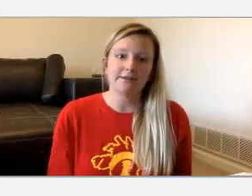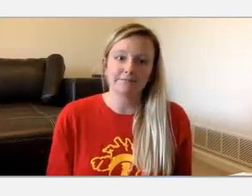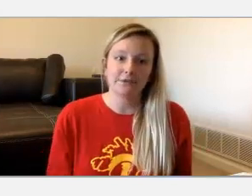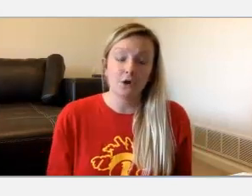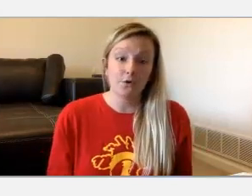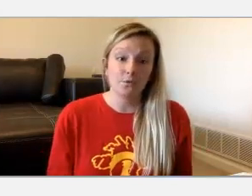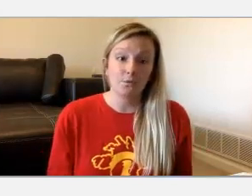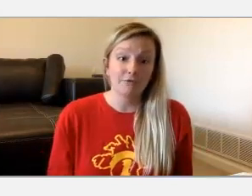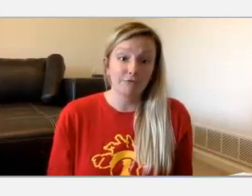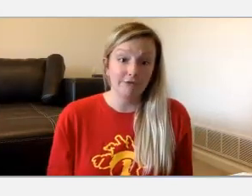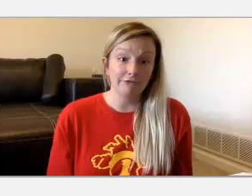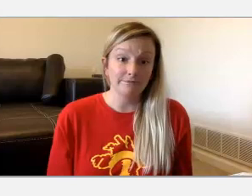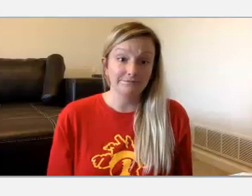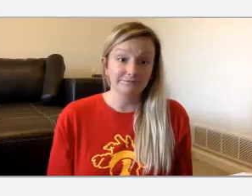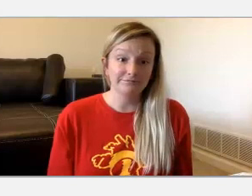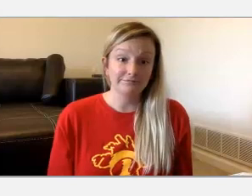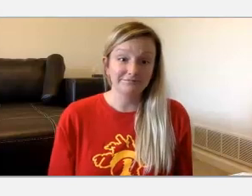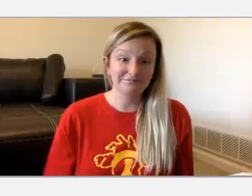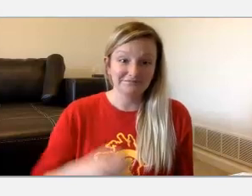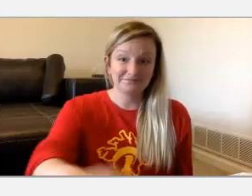dog? Woof, woof.